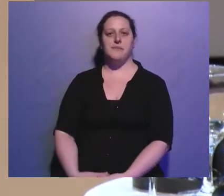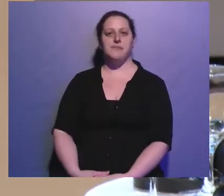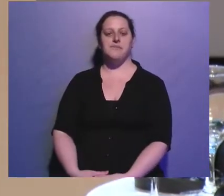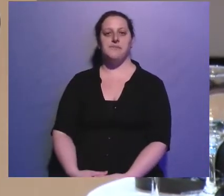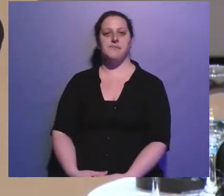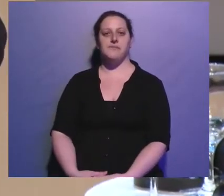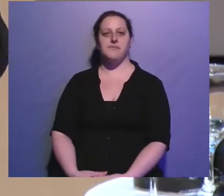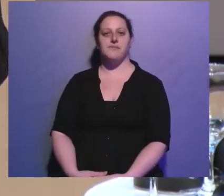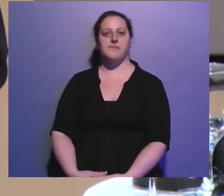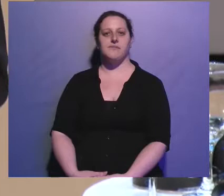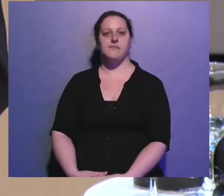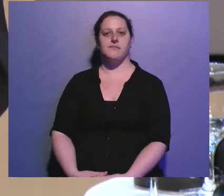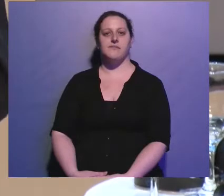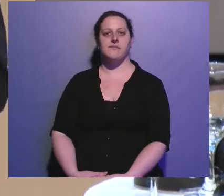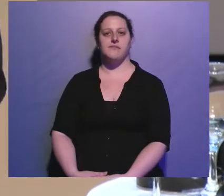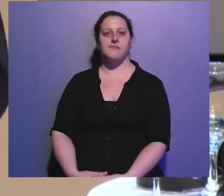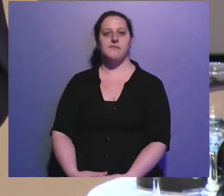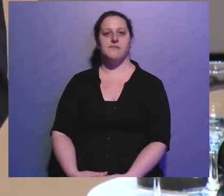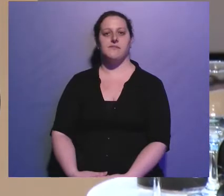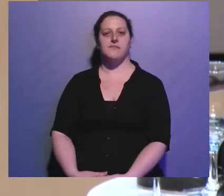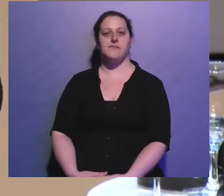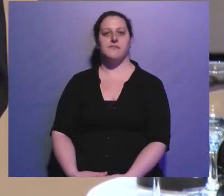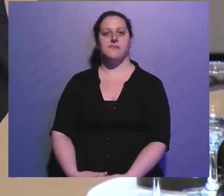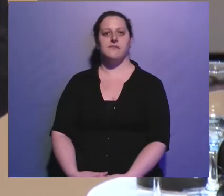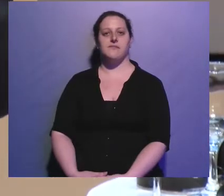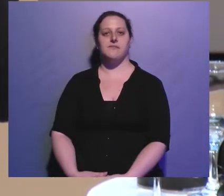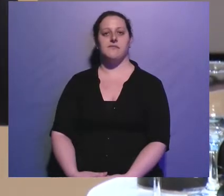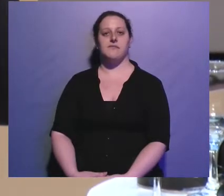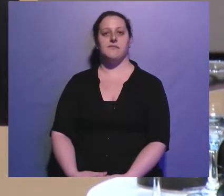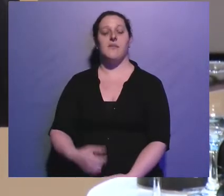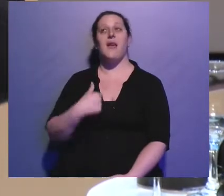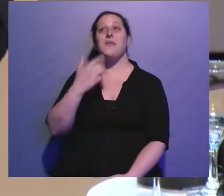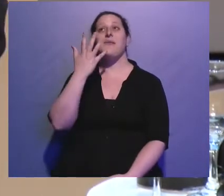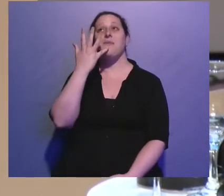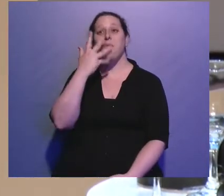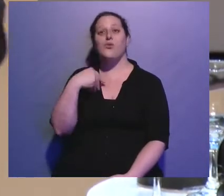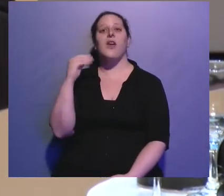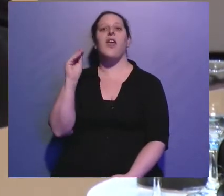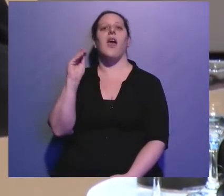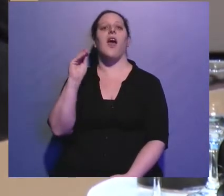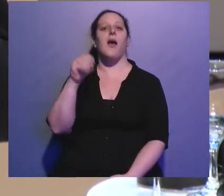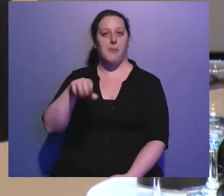ahead? Un poco de español. A ver. I will practice my Spanish.